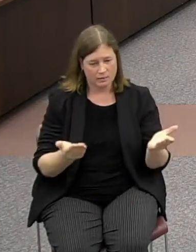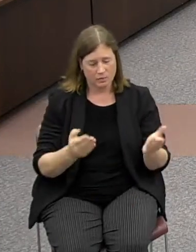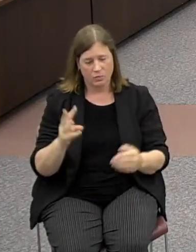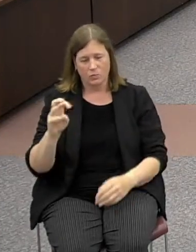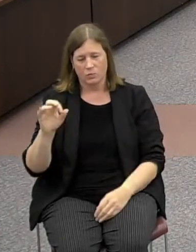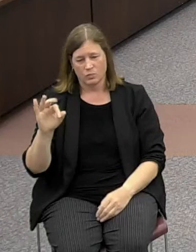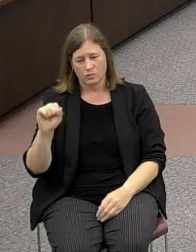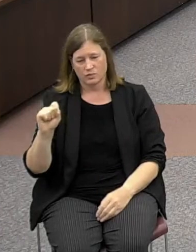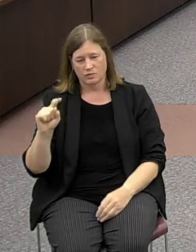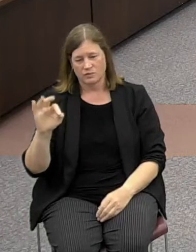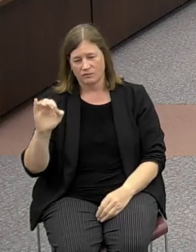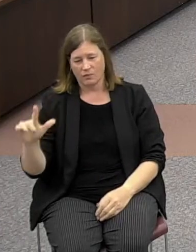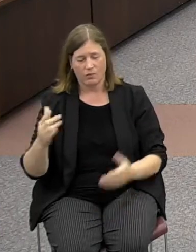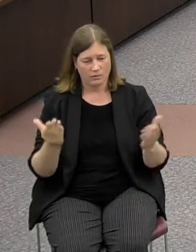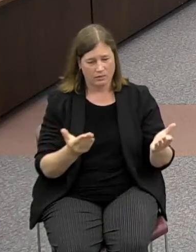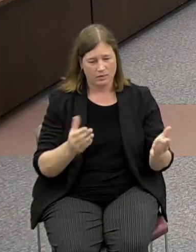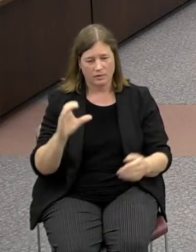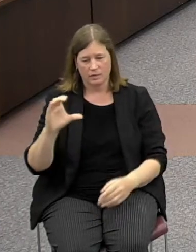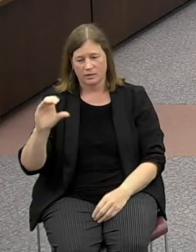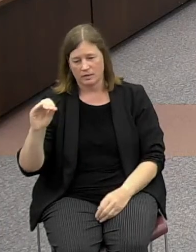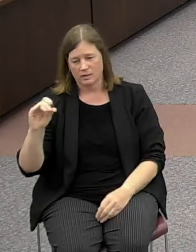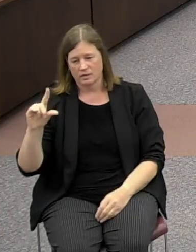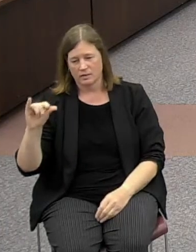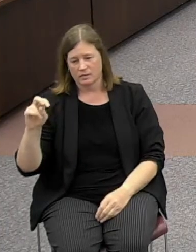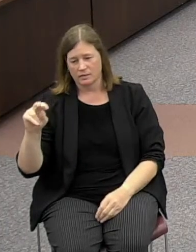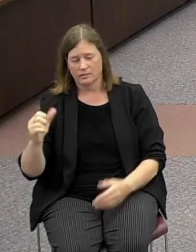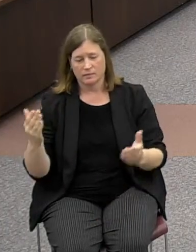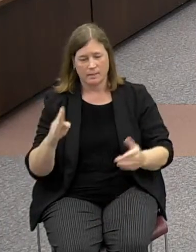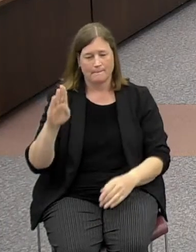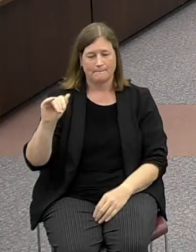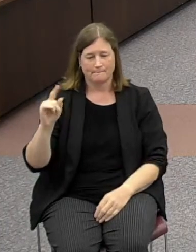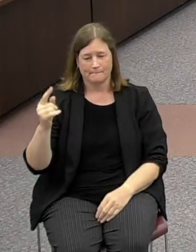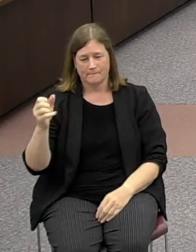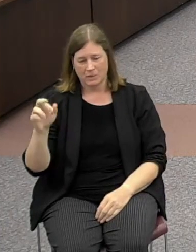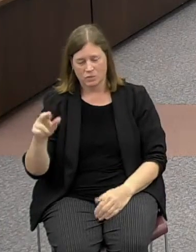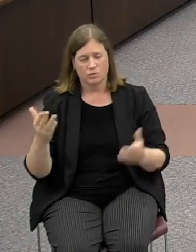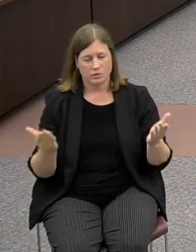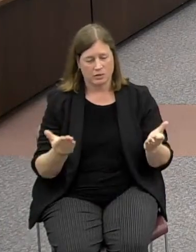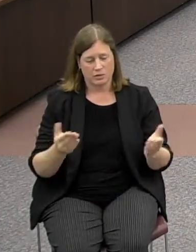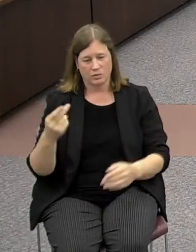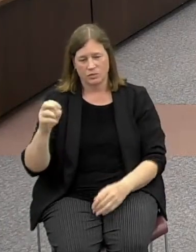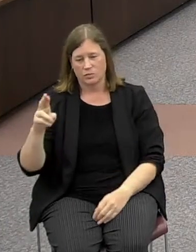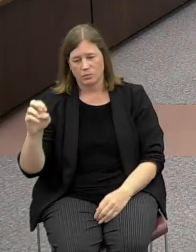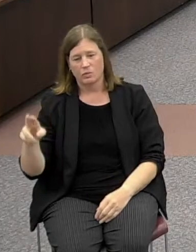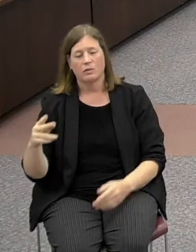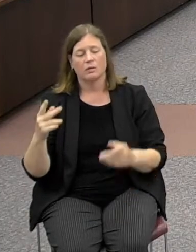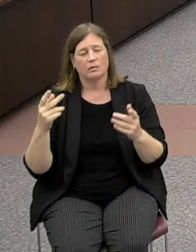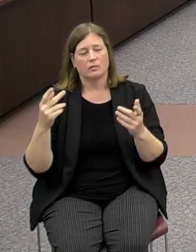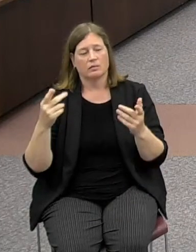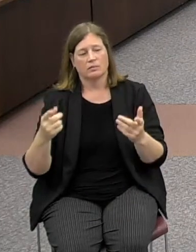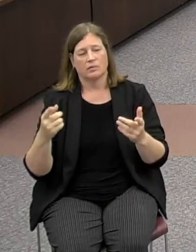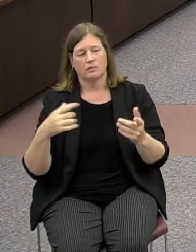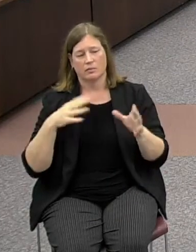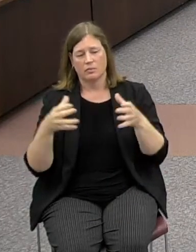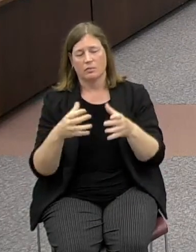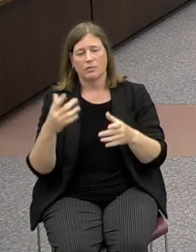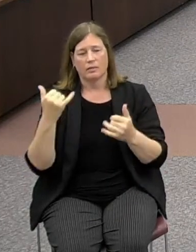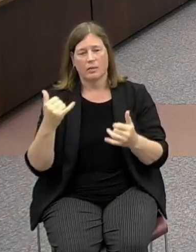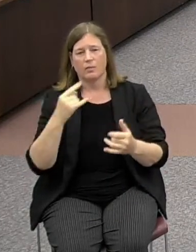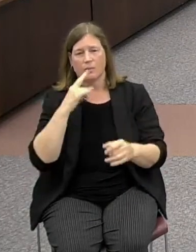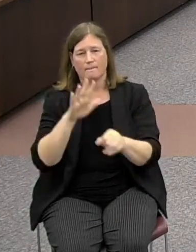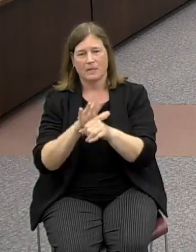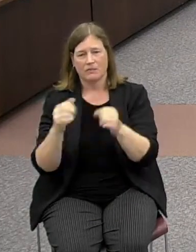Westfall? Present. Ms. Howard Collins? Here. Dr. Baxter? Here. Mr. Kerber? Here, we have a quorum. Will you please join me in the Pledge of Allegiance? The